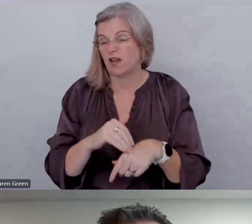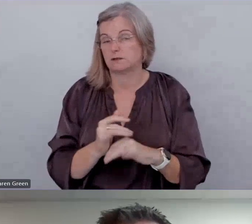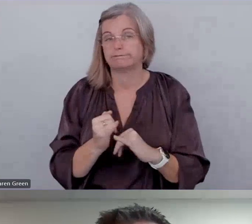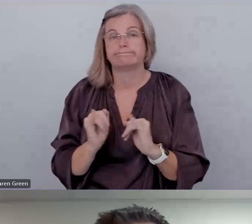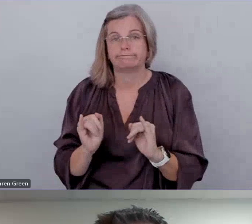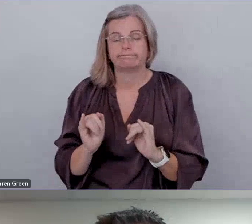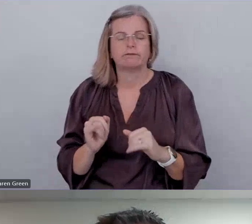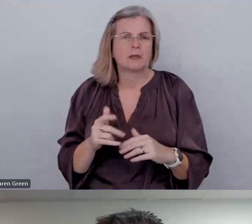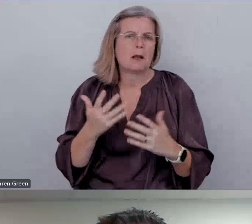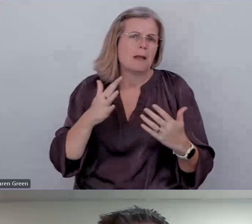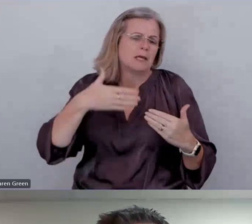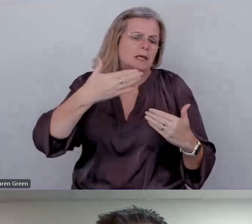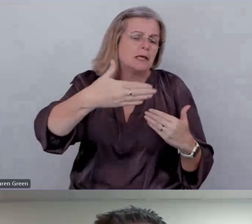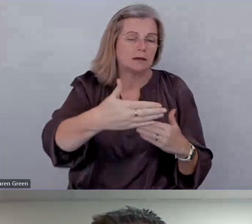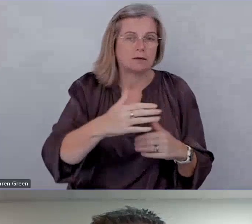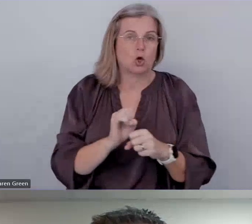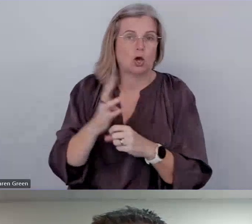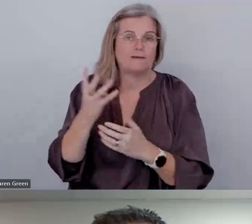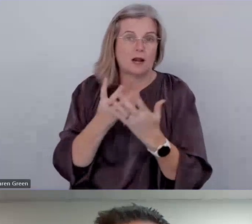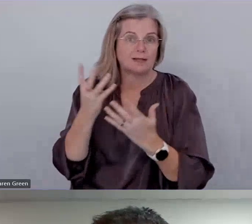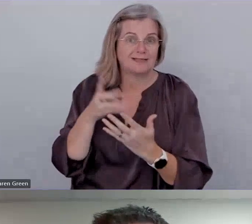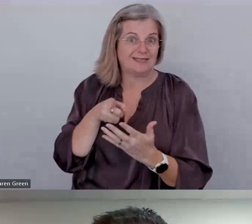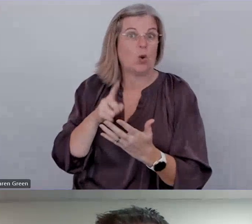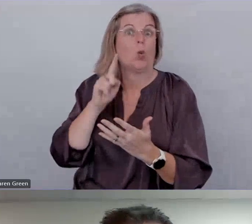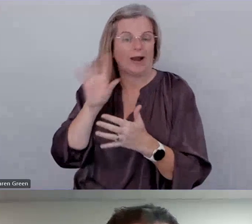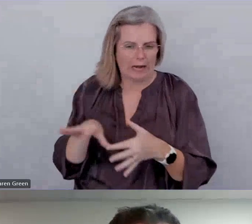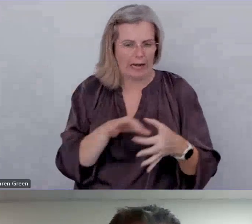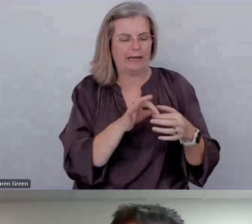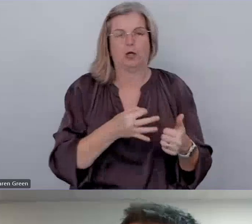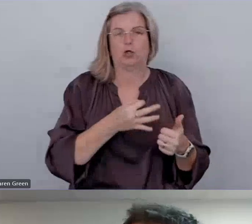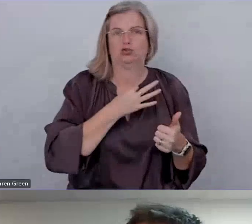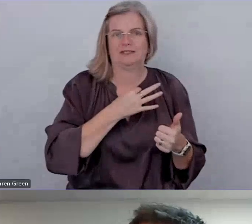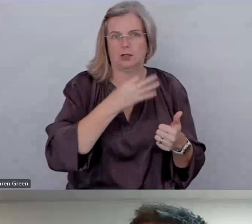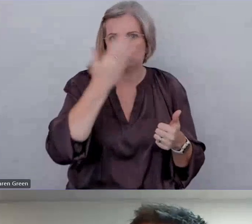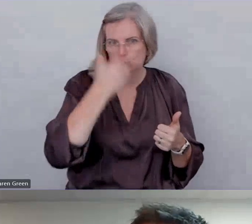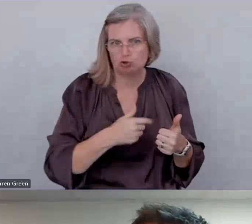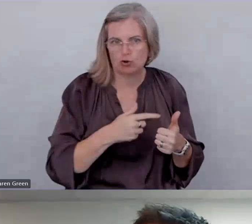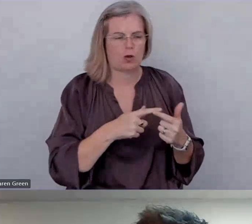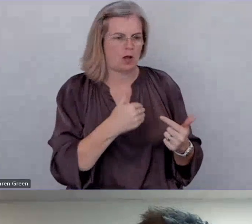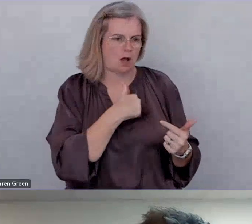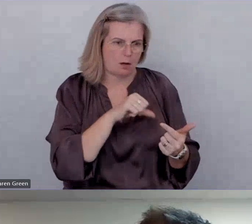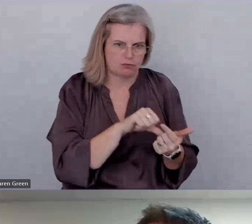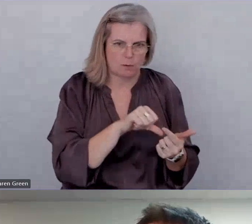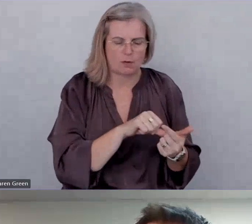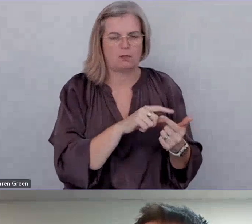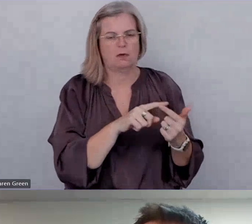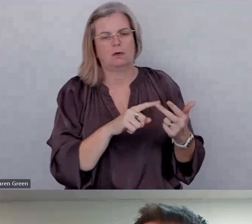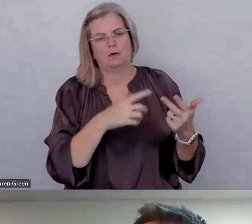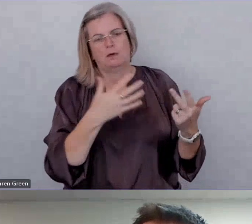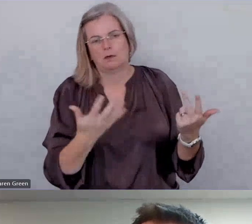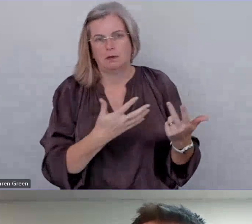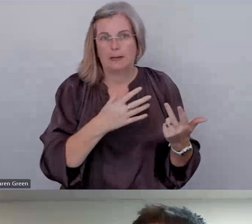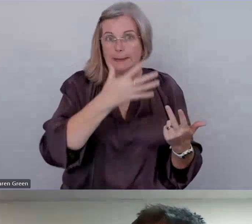recognised risk factor for heart disease, strokes, Parkinson's, dementia potentially. It's too early to say that at the moment, but that's